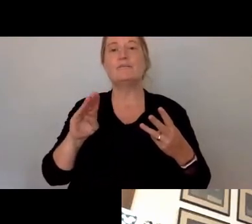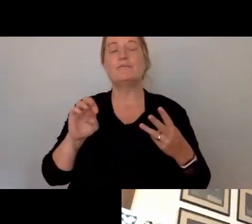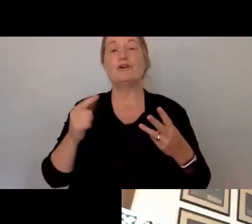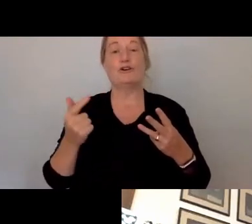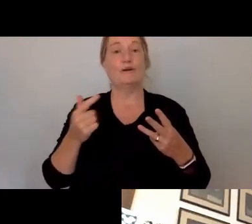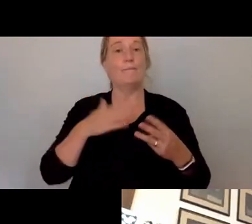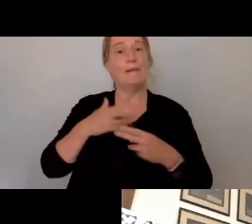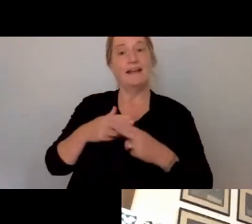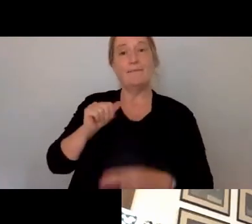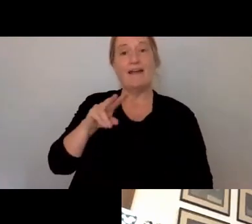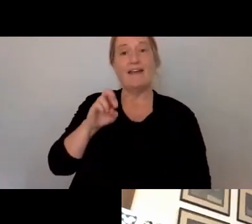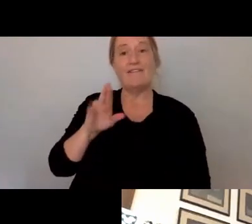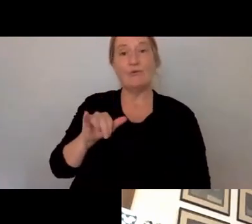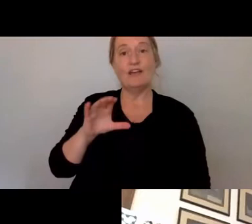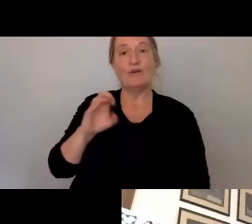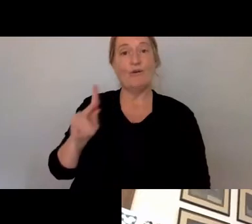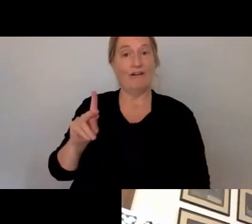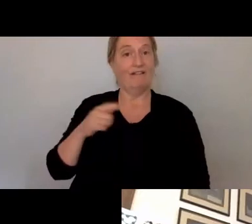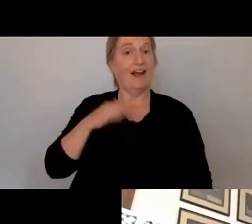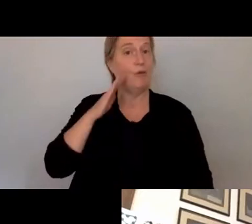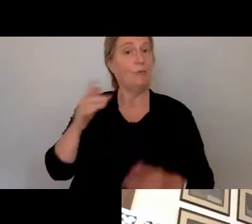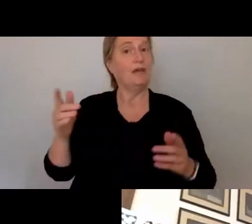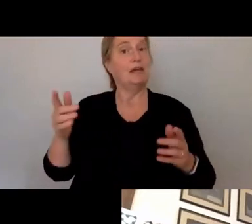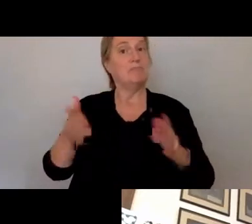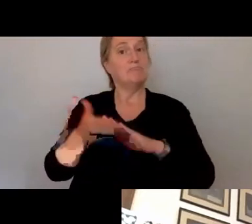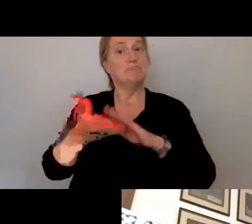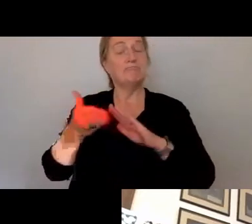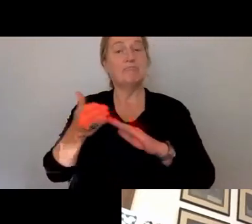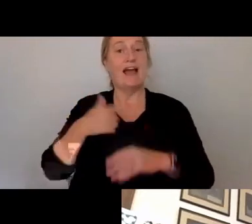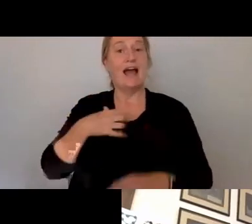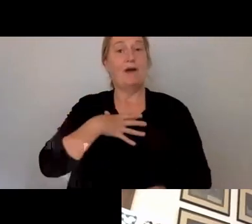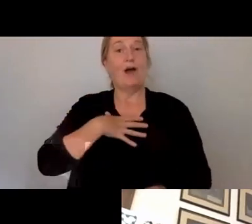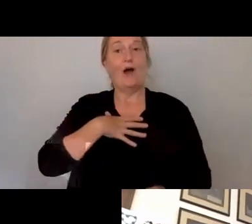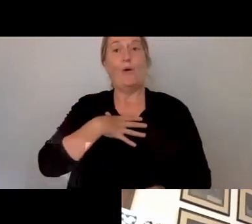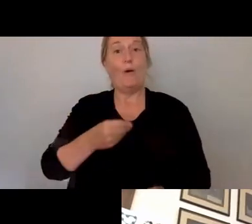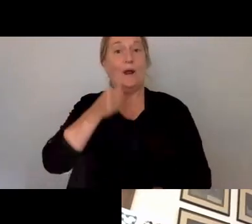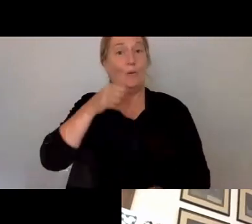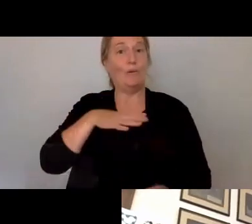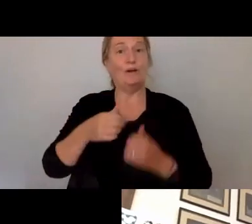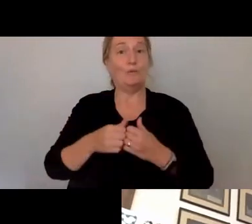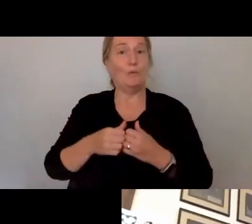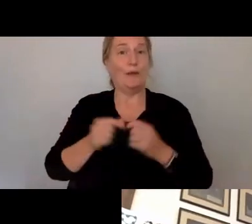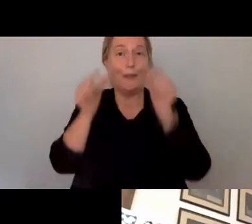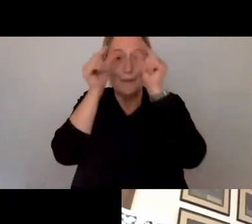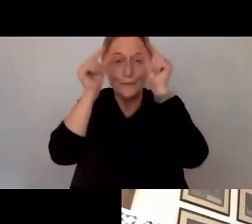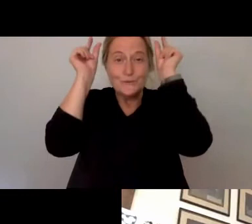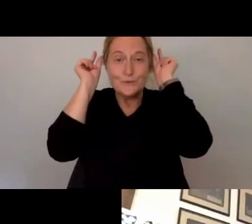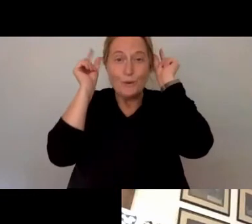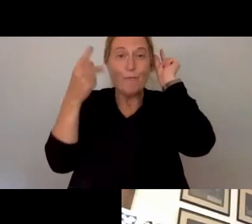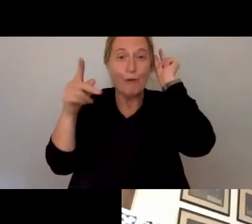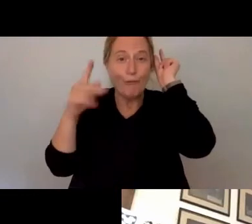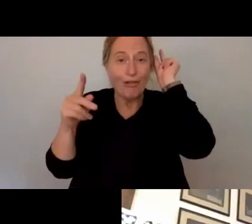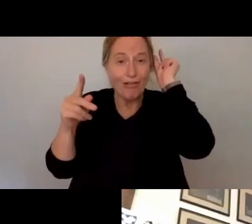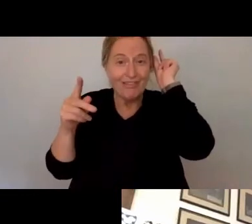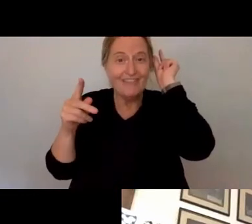first-year RCE grad student. I am a white female with short purple hair with glasses. My pronouns are she,